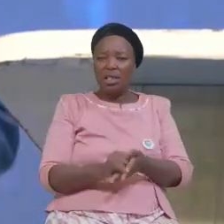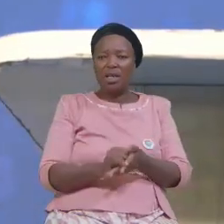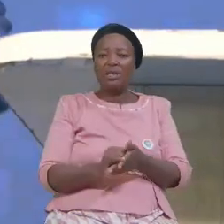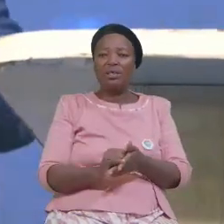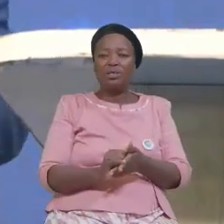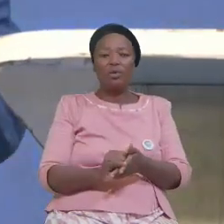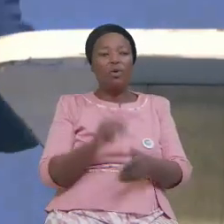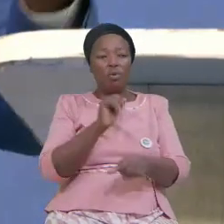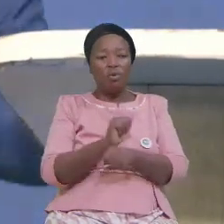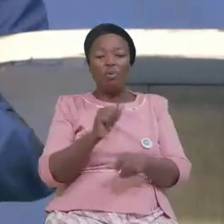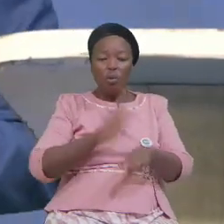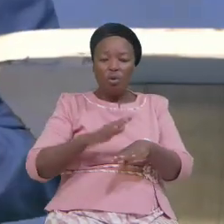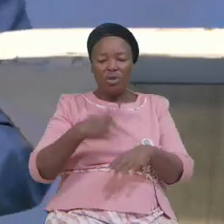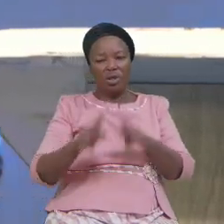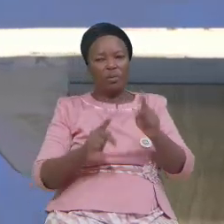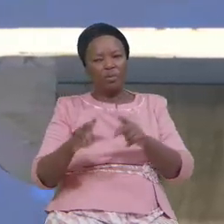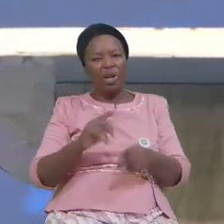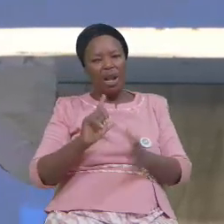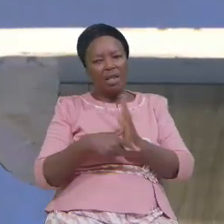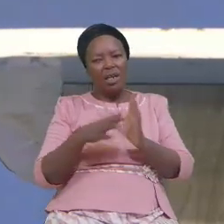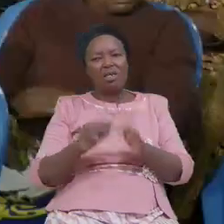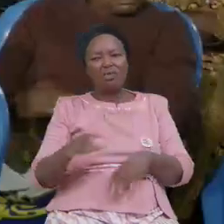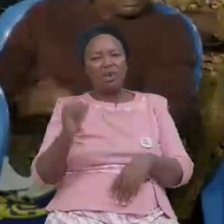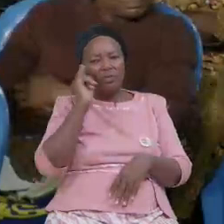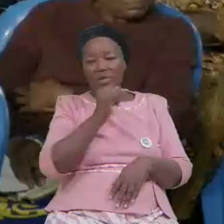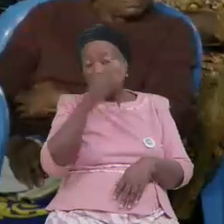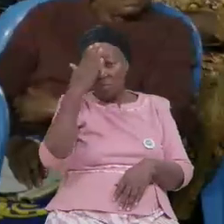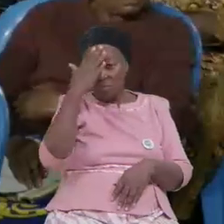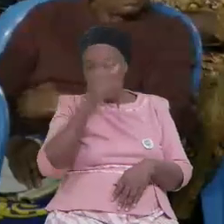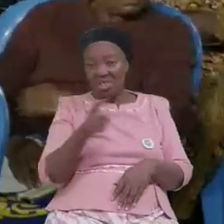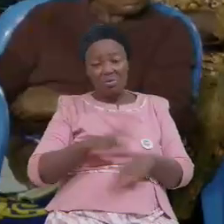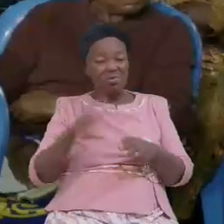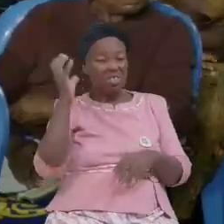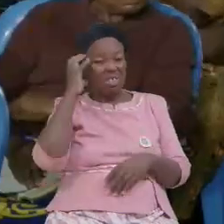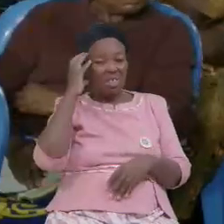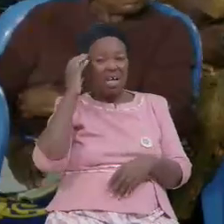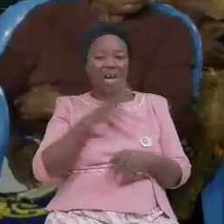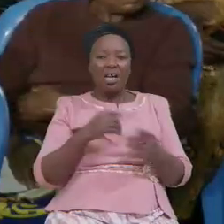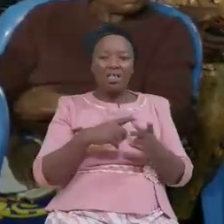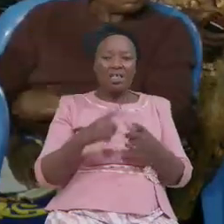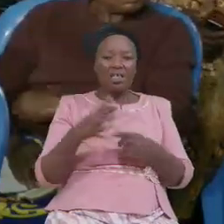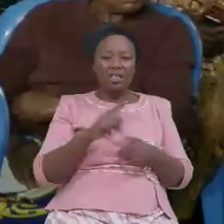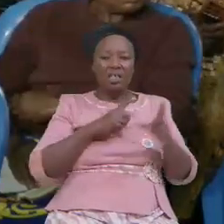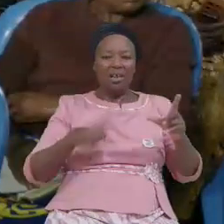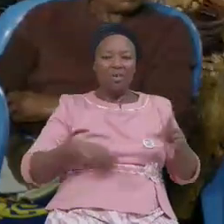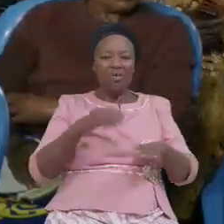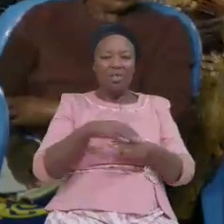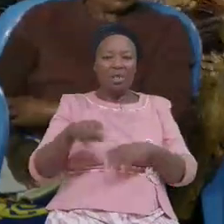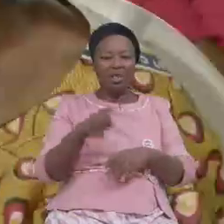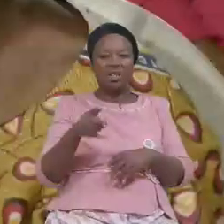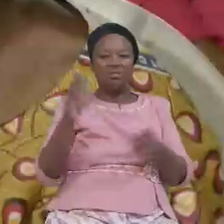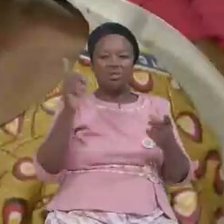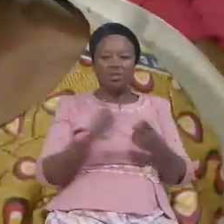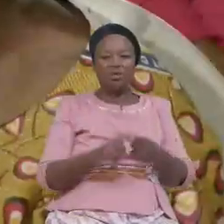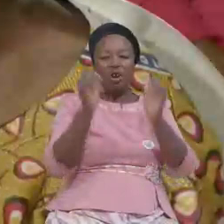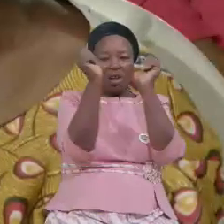people. Eventually the children of Israel, you know, they didn't listen, and the Lord sent them to captivity. And